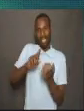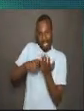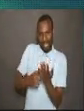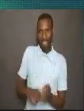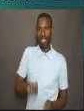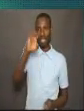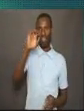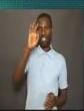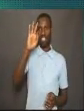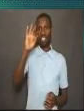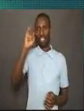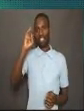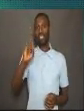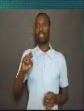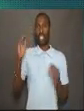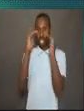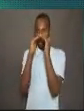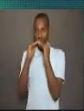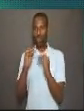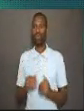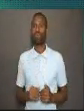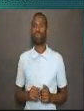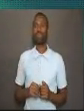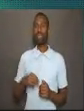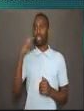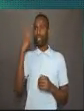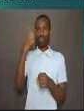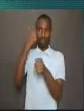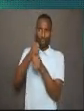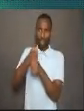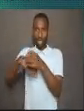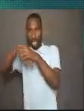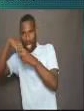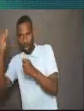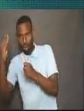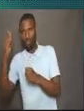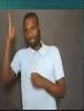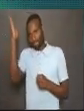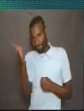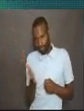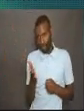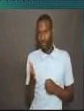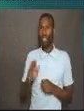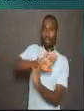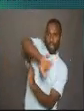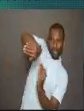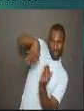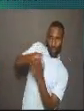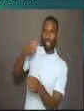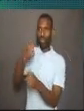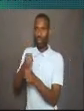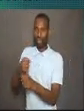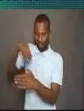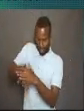Thus, efficiency is equal to useful work out divided by total